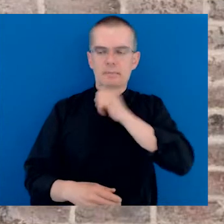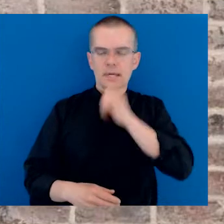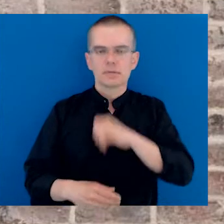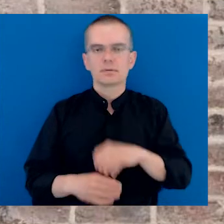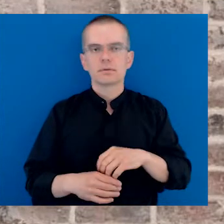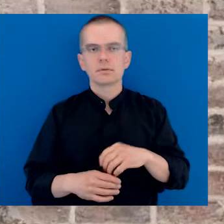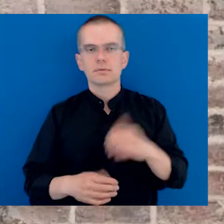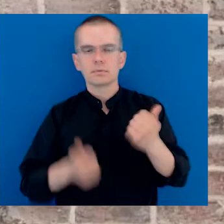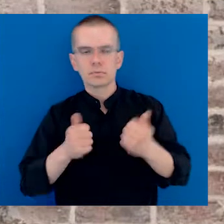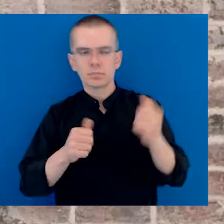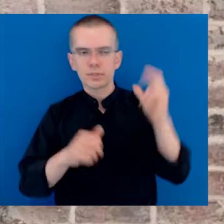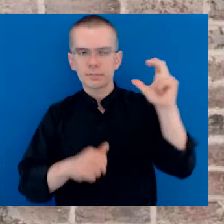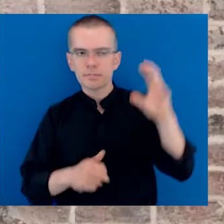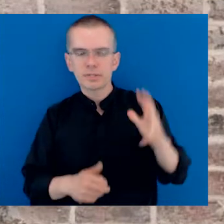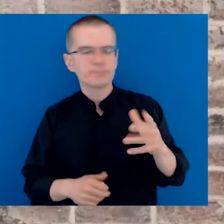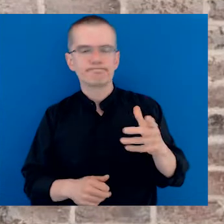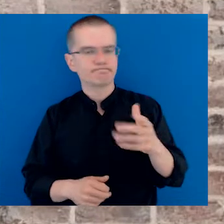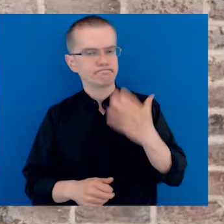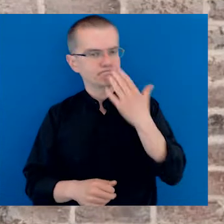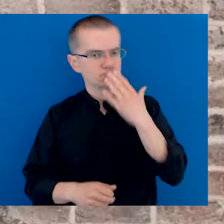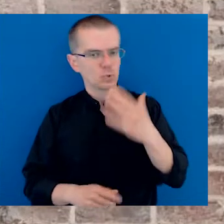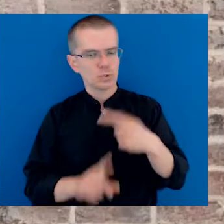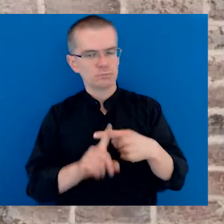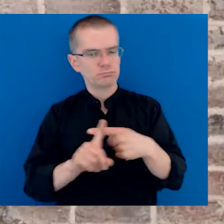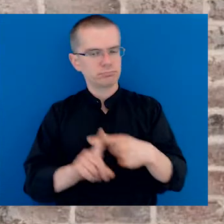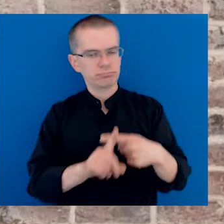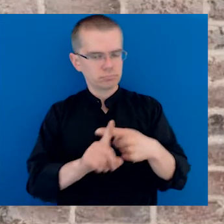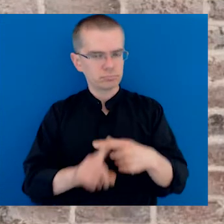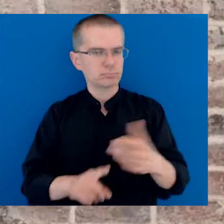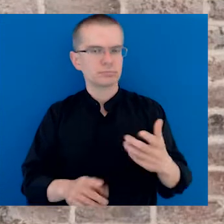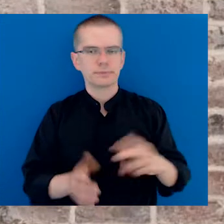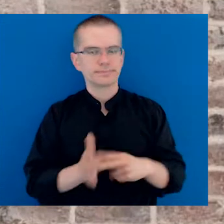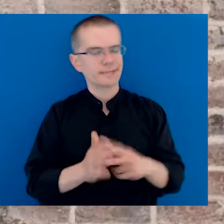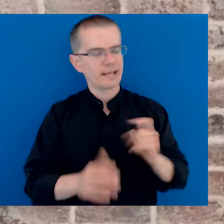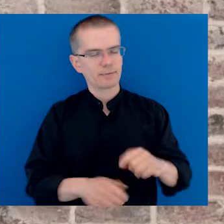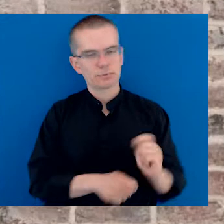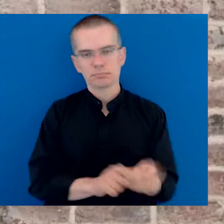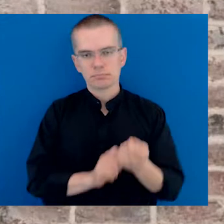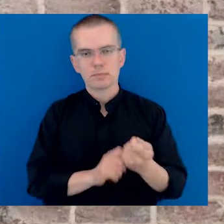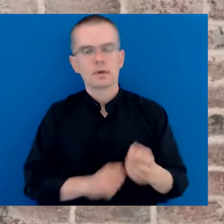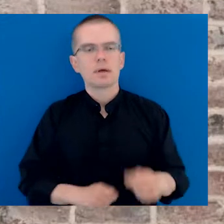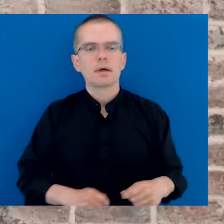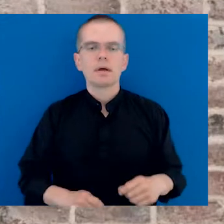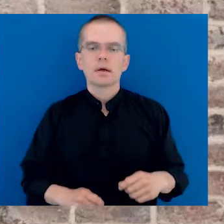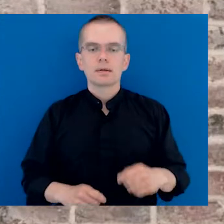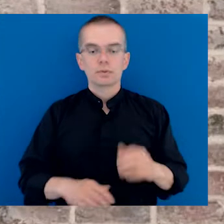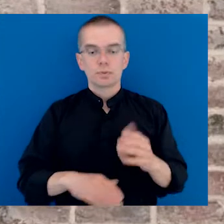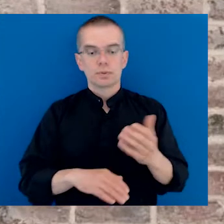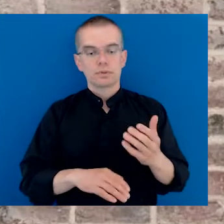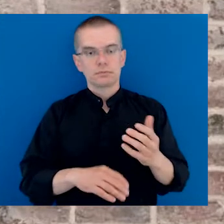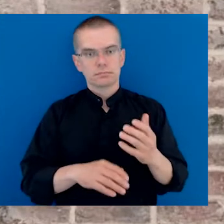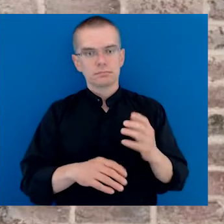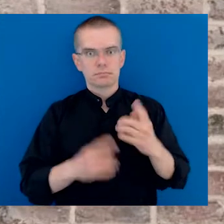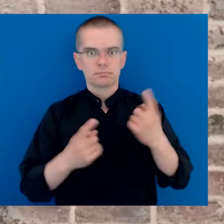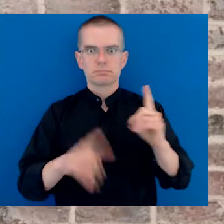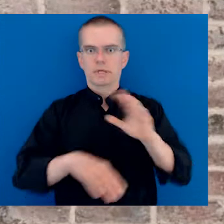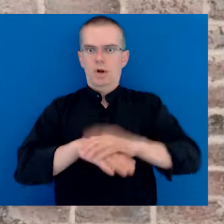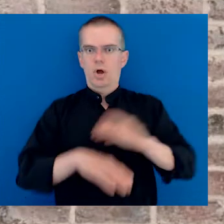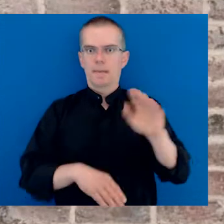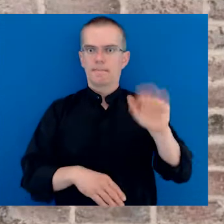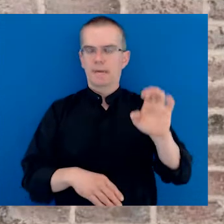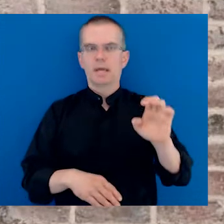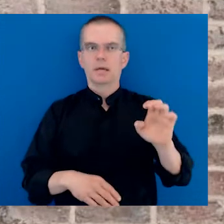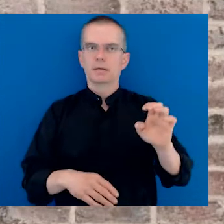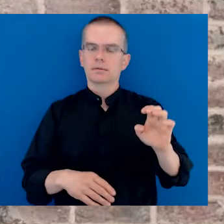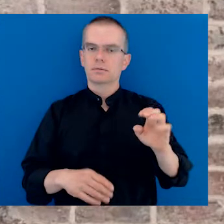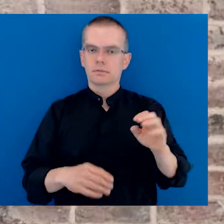not going to. There's a lot that goes into that aspect of getting on base. And, you know, clearly he was a